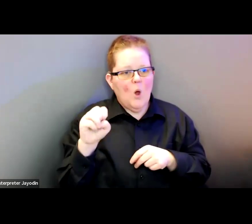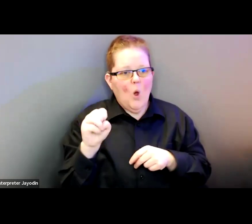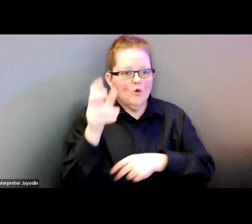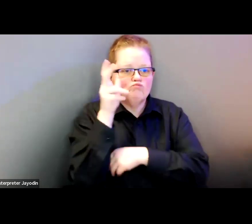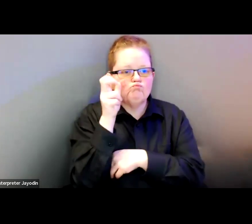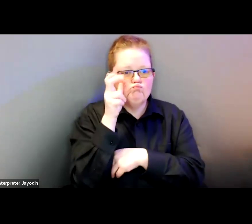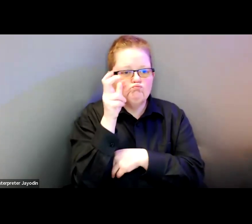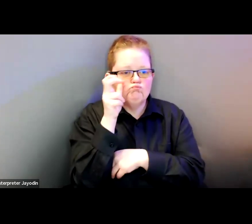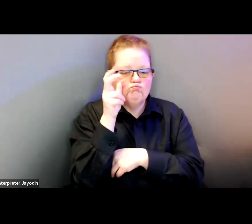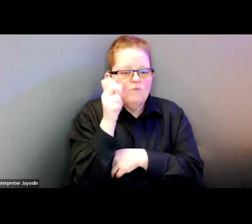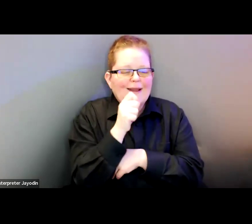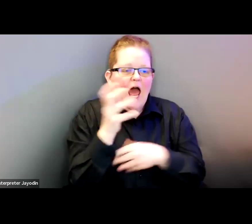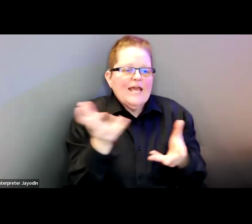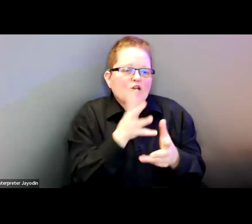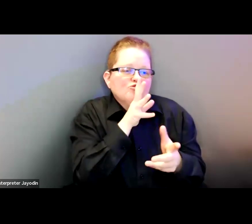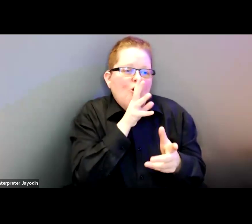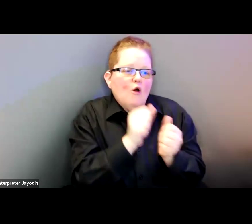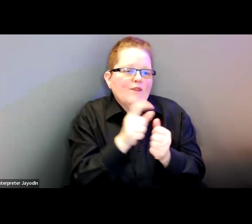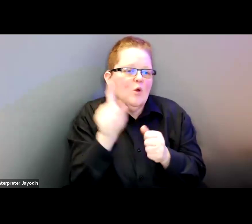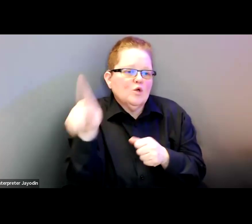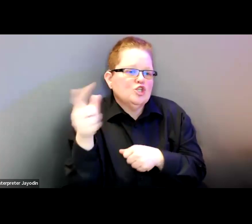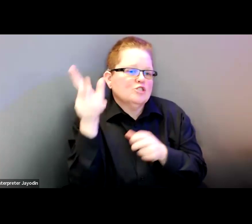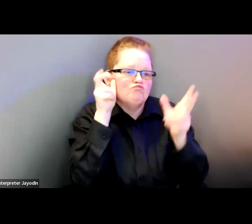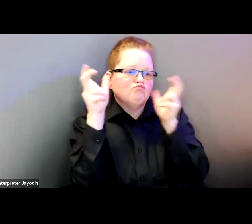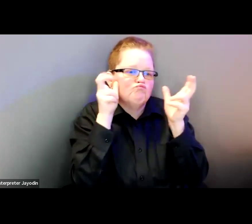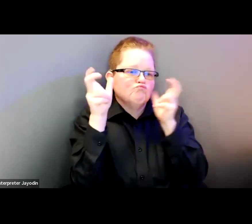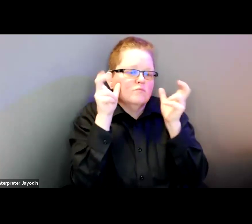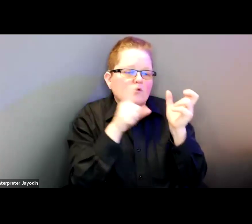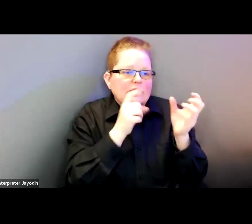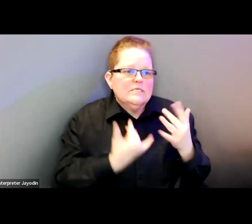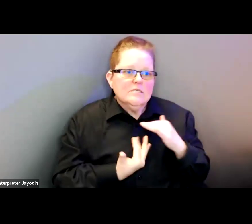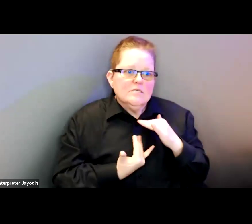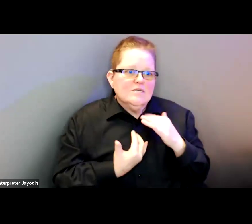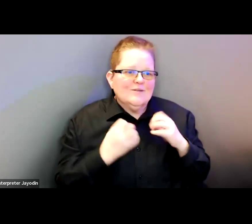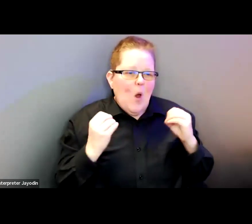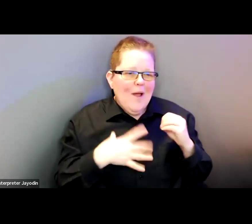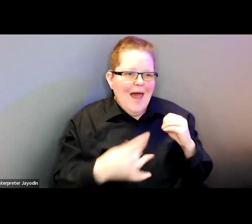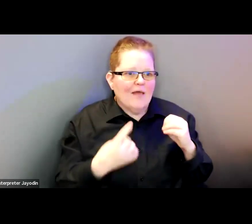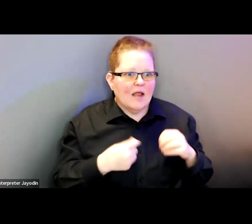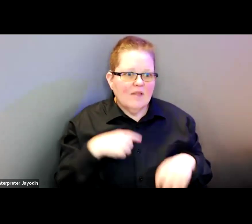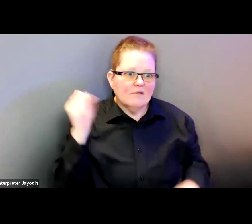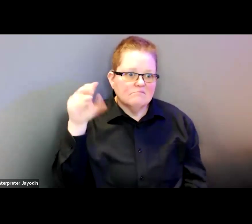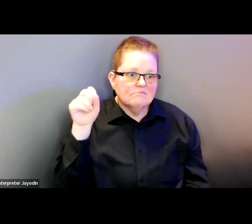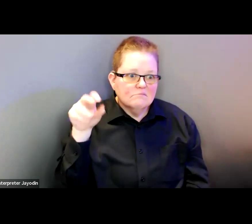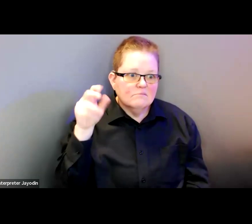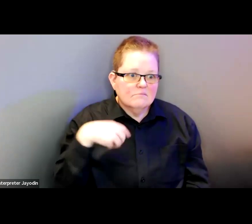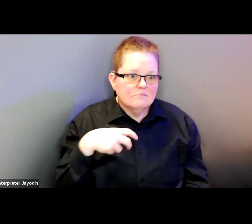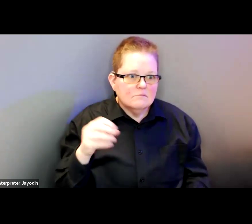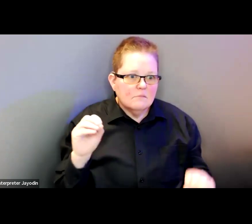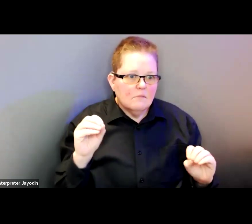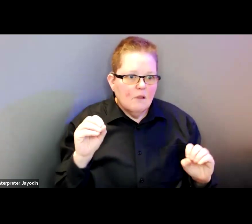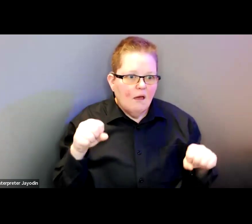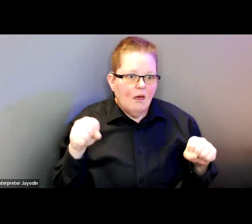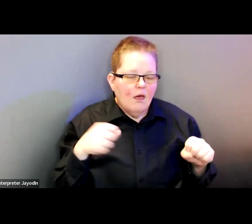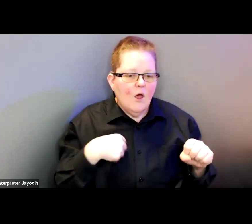like, we're not here to talk to you, we're just in listening mode. Like, it's infuriating. Nobody likes that. But we also are a collective we, so it's